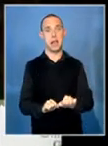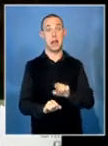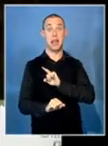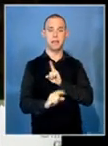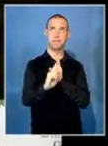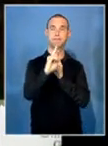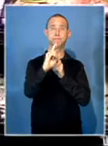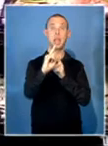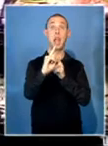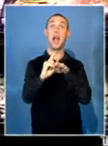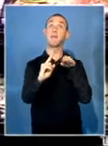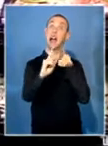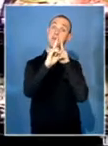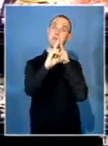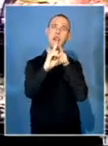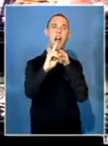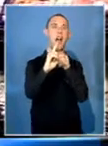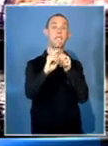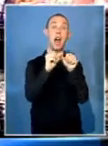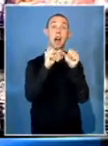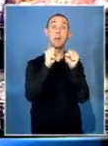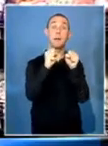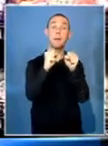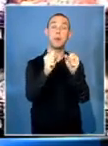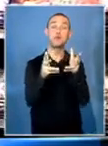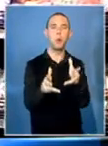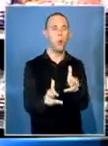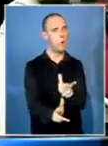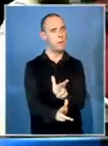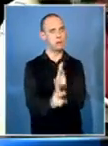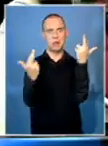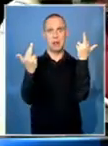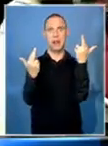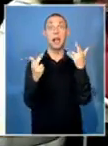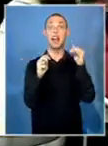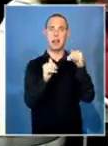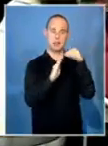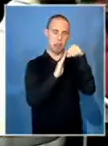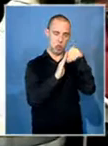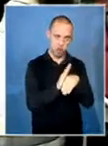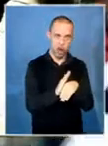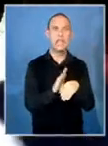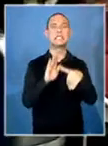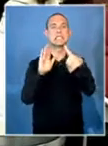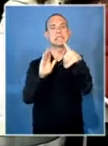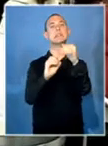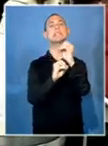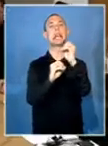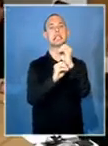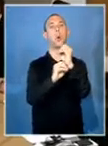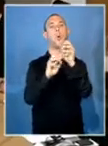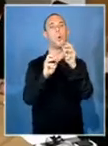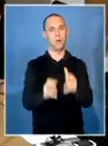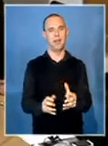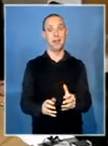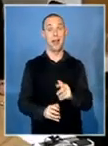target for much longer. It's currently breached the upper target, but is expected to dip below the 6% level by year end.